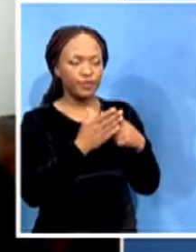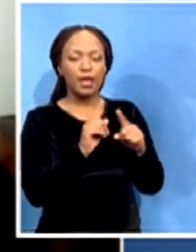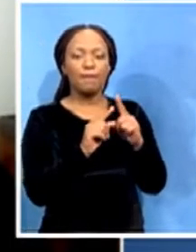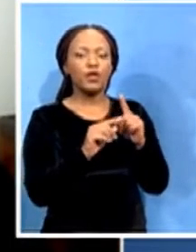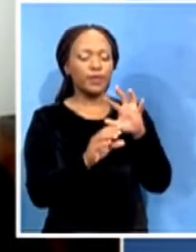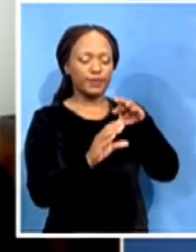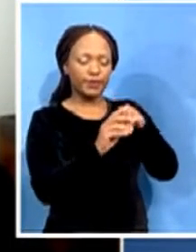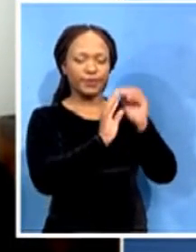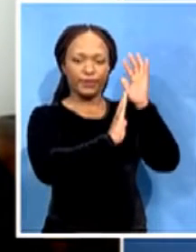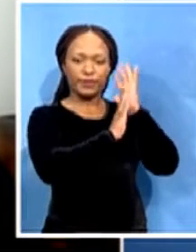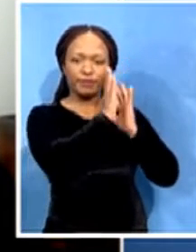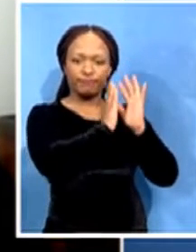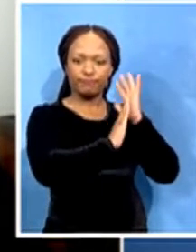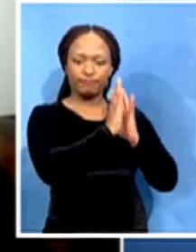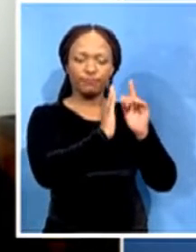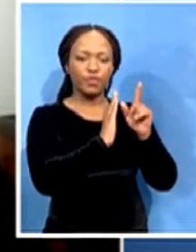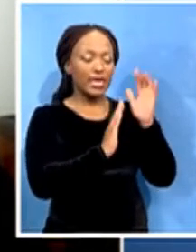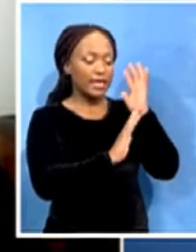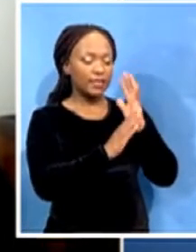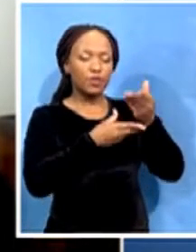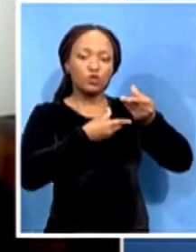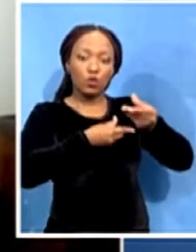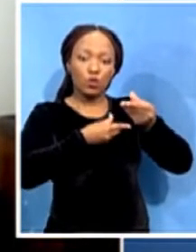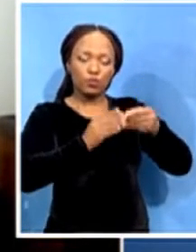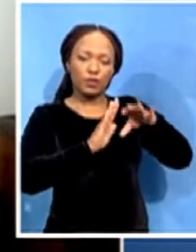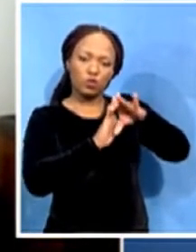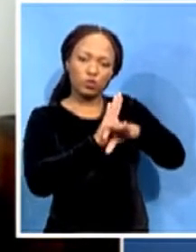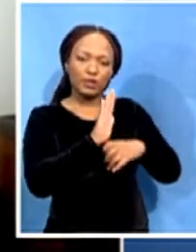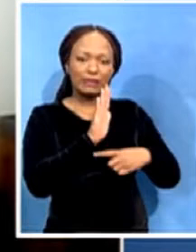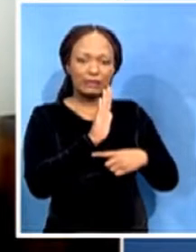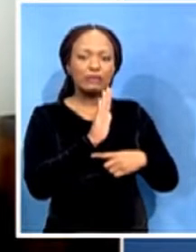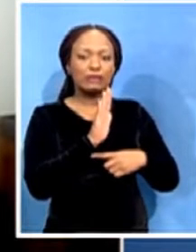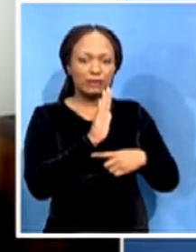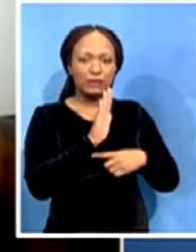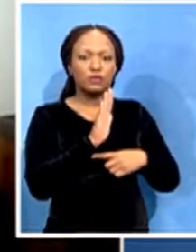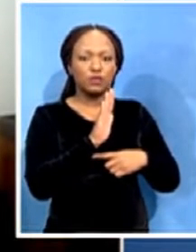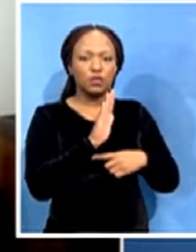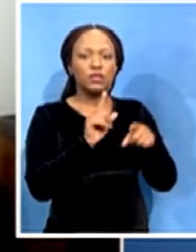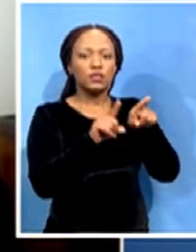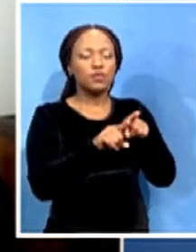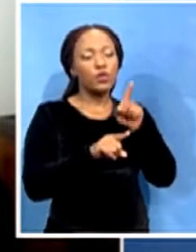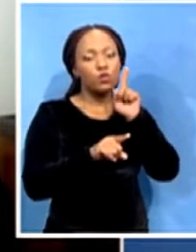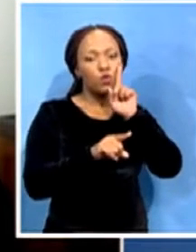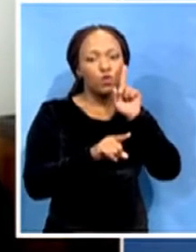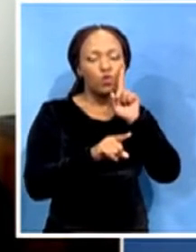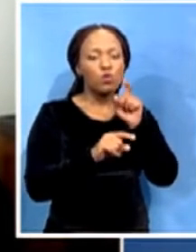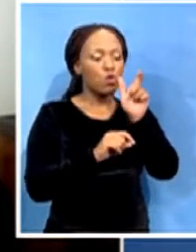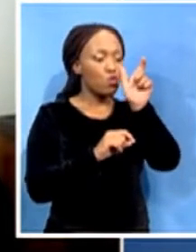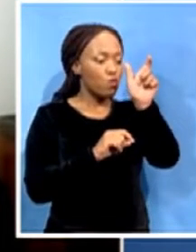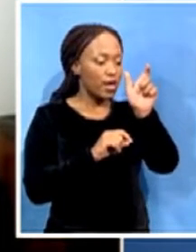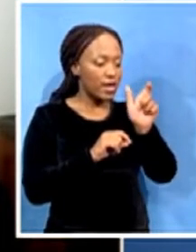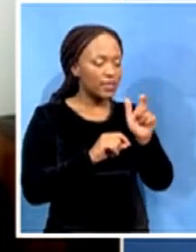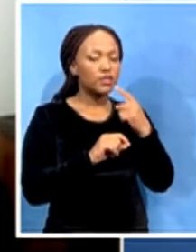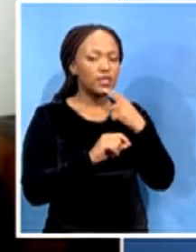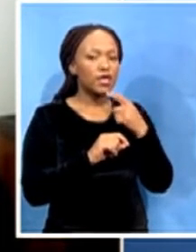document in itself. And I think that when you look behind the words of "we the people," they are not just the